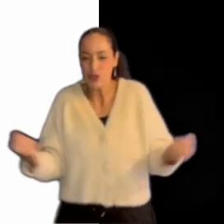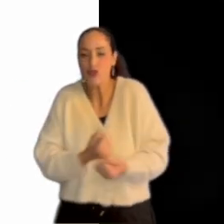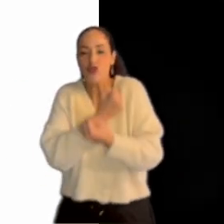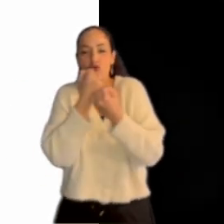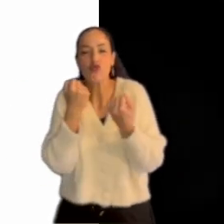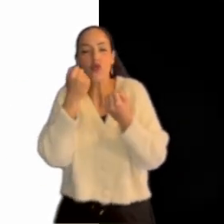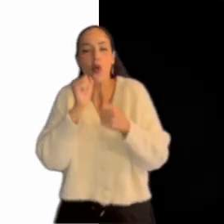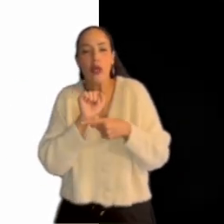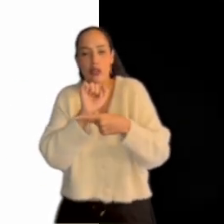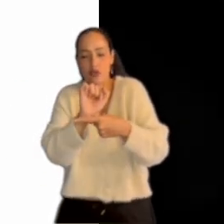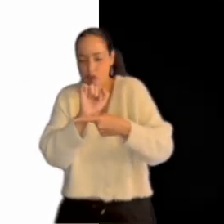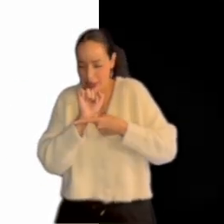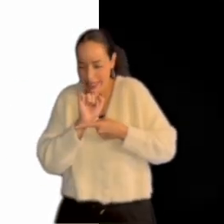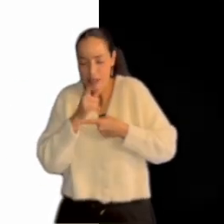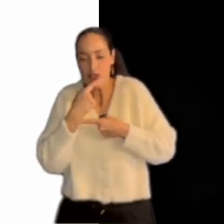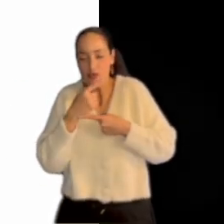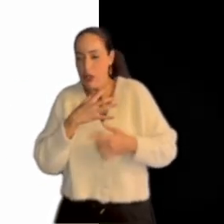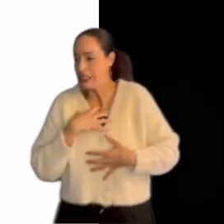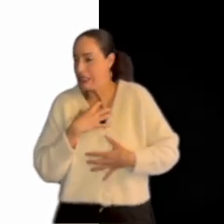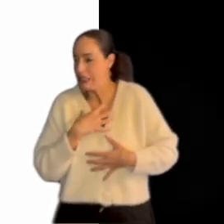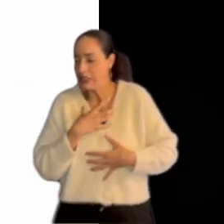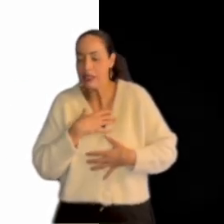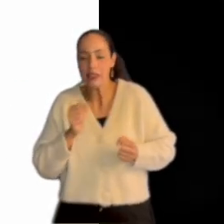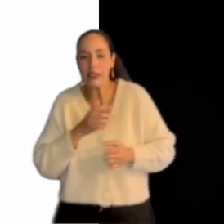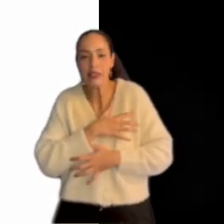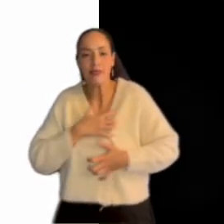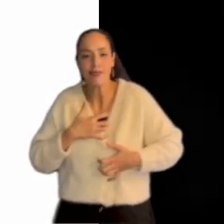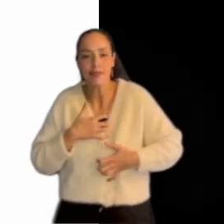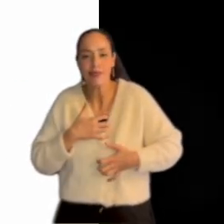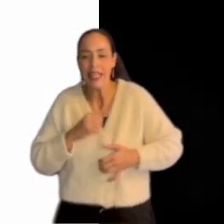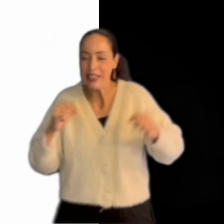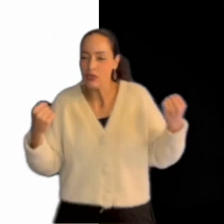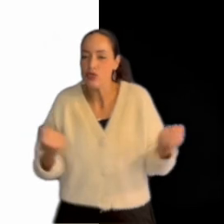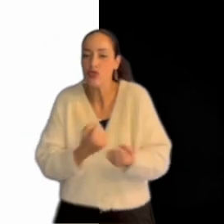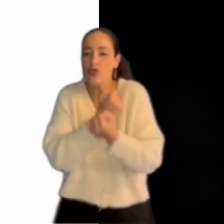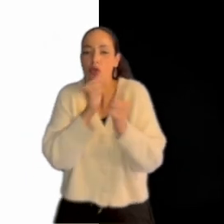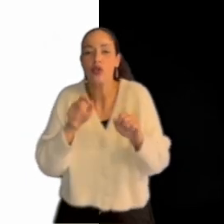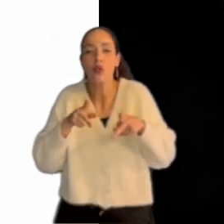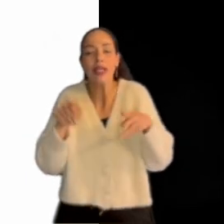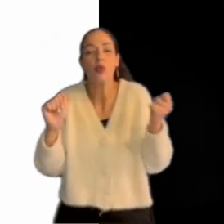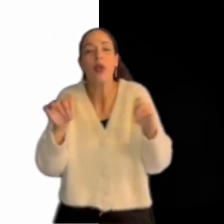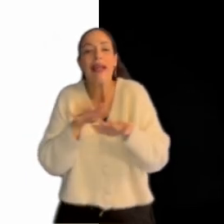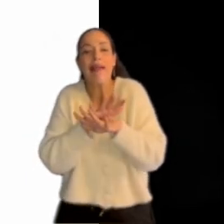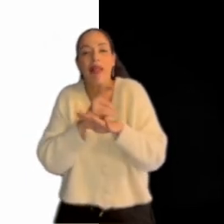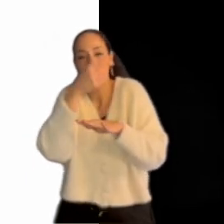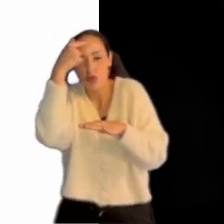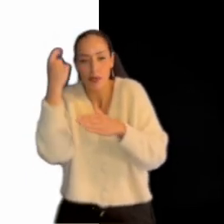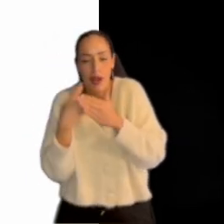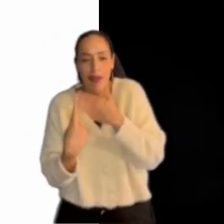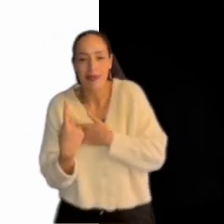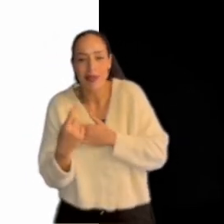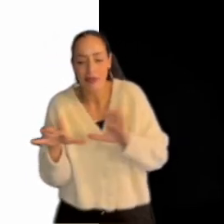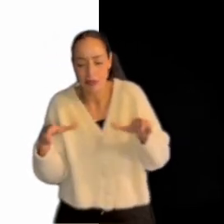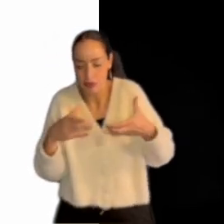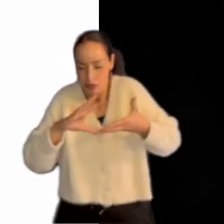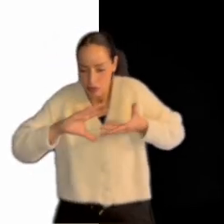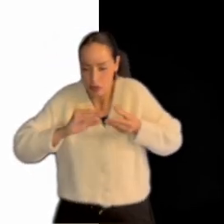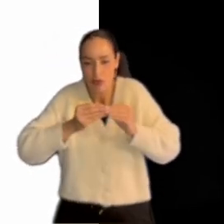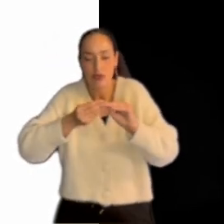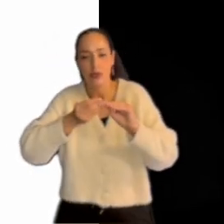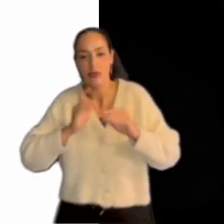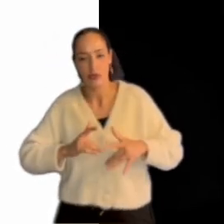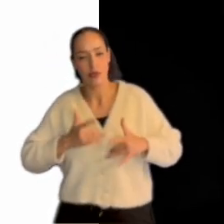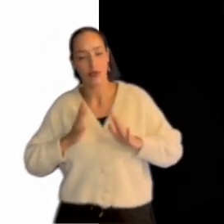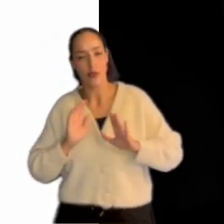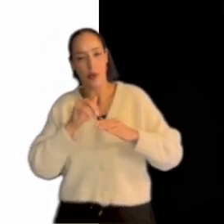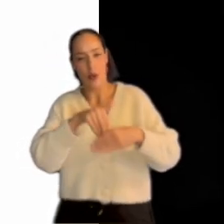isolates, the group recreates a sense of belonging. Trauma shames and stigmatizes, the group bears witness and affirms. Trauma degrades the